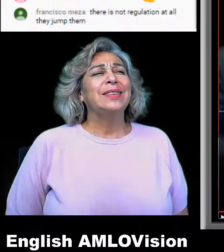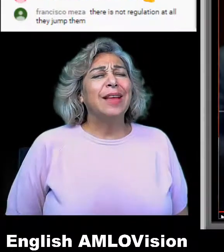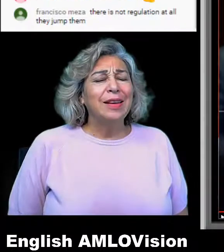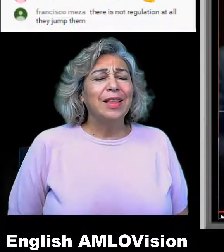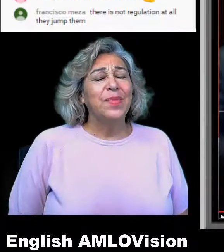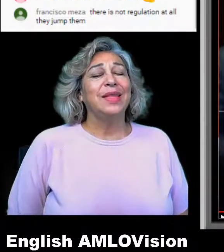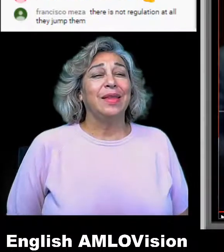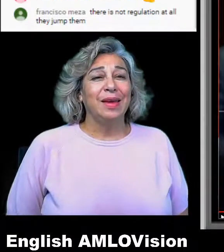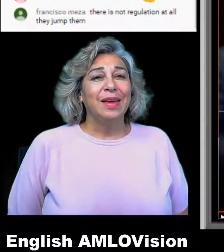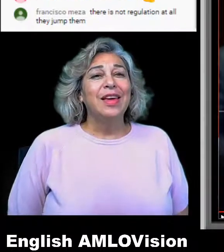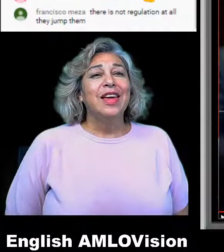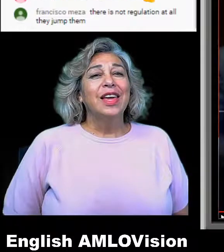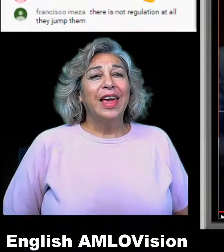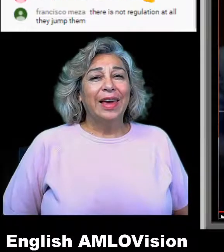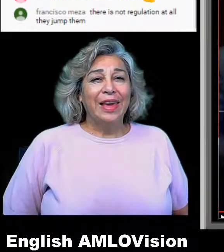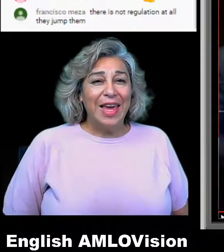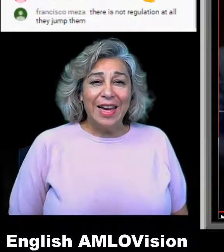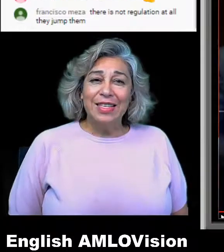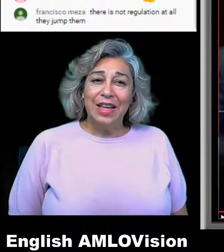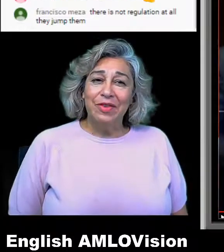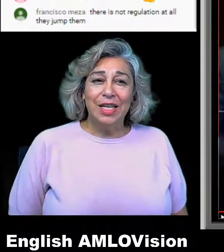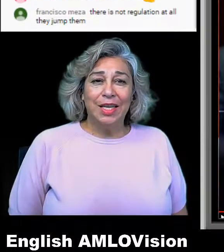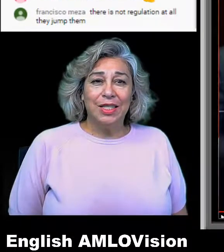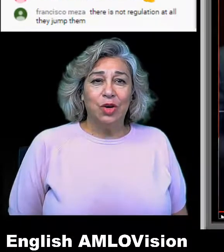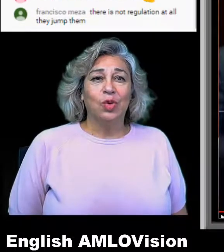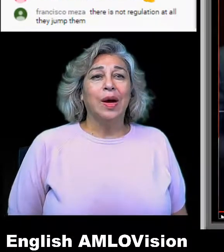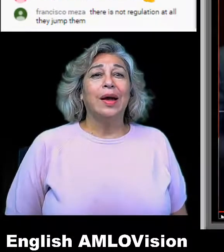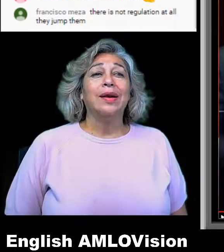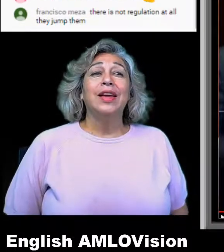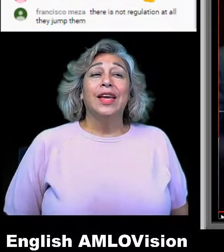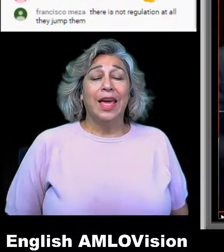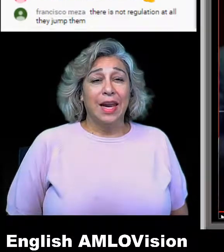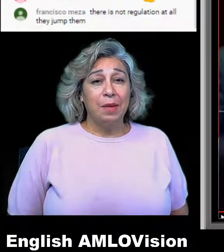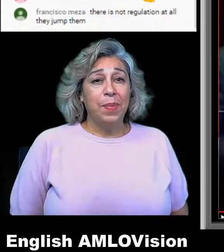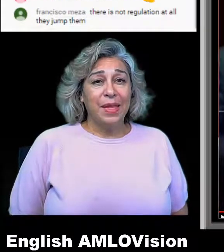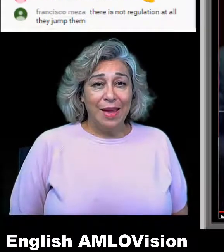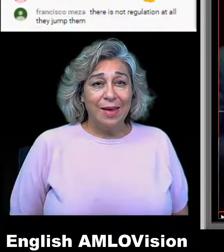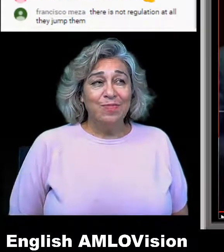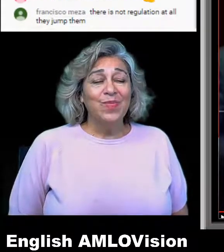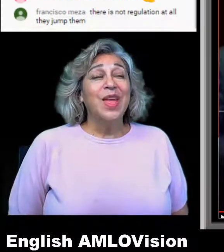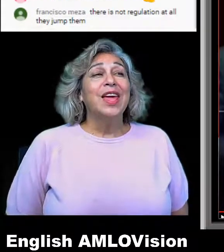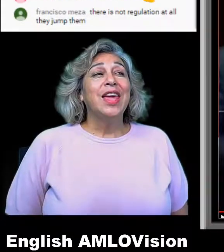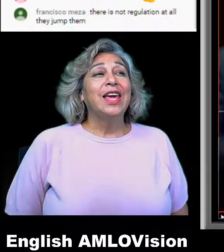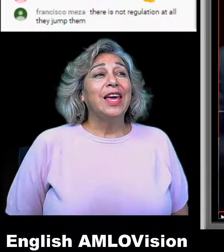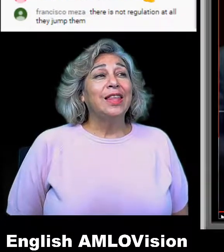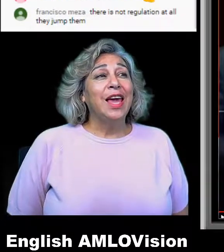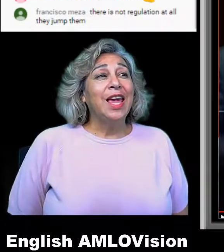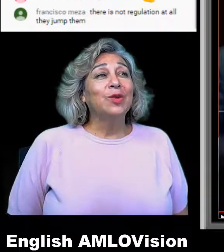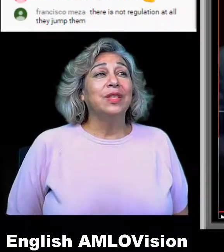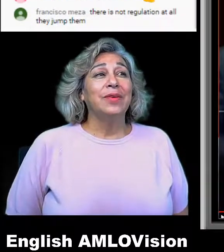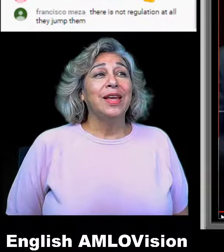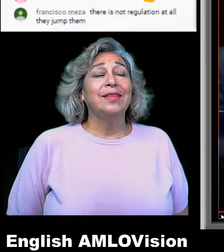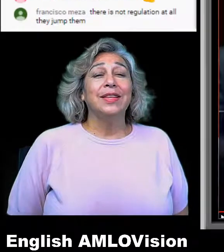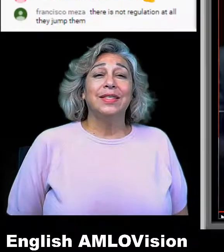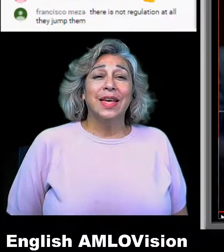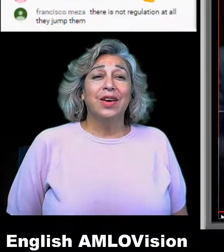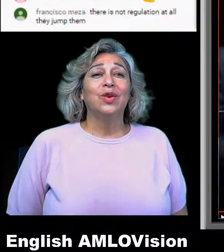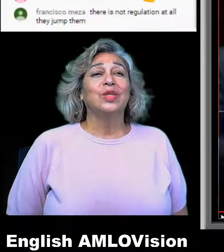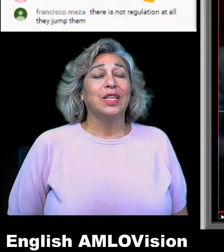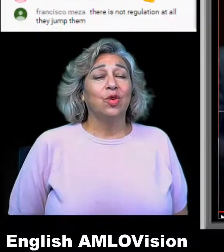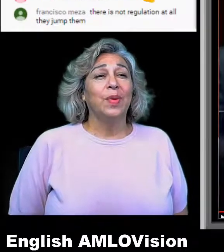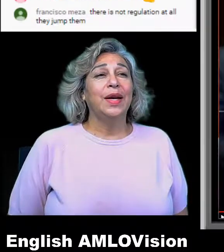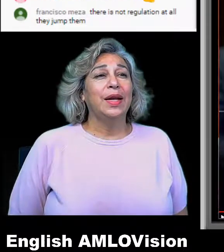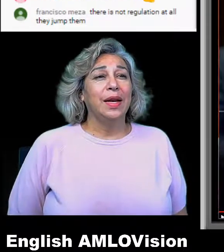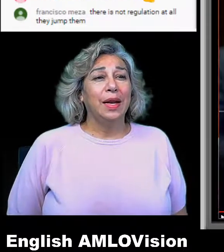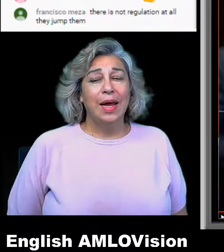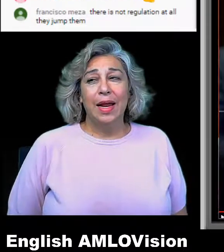sabía exactamente que quién estaba en el tercer lugar, que era el PT, y que ellos deberían de ser los